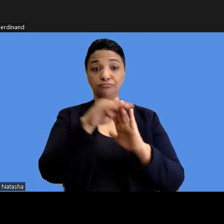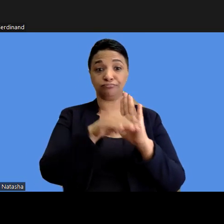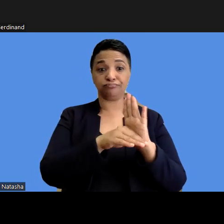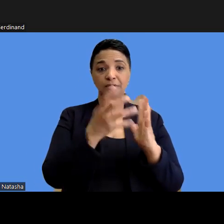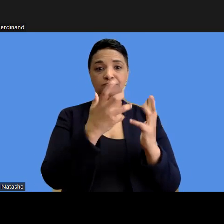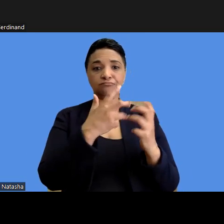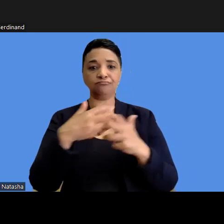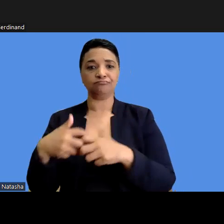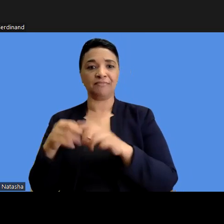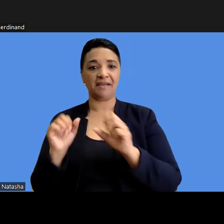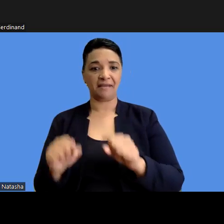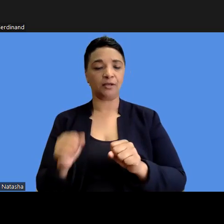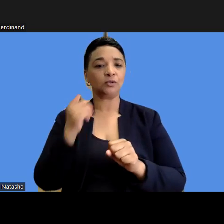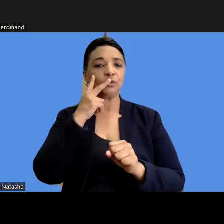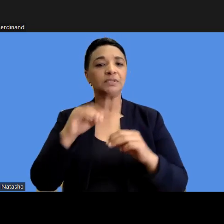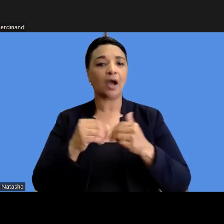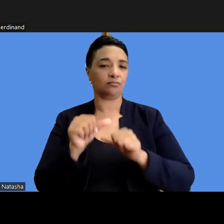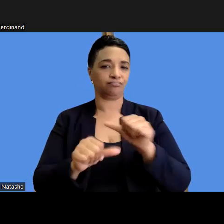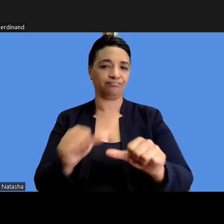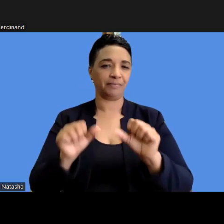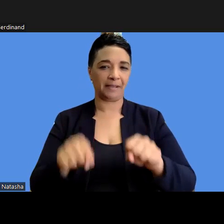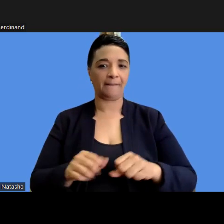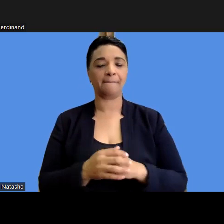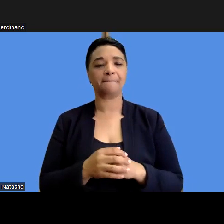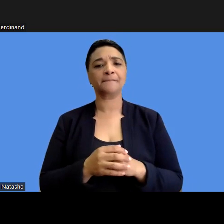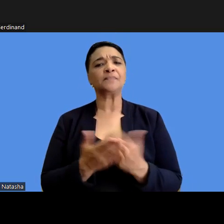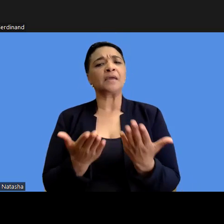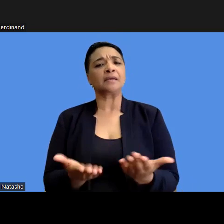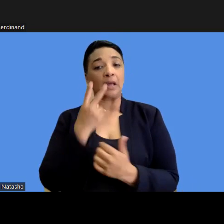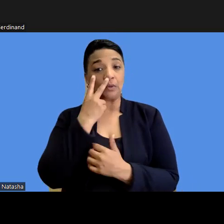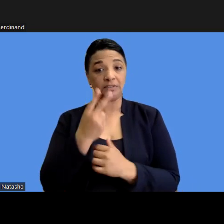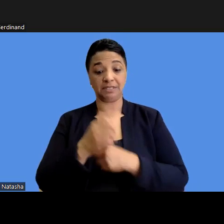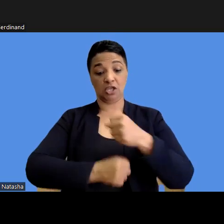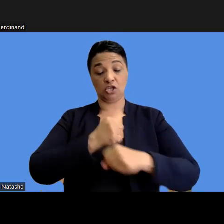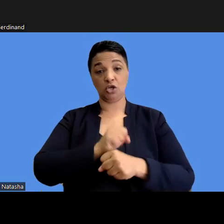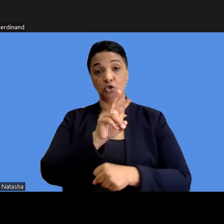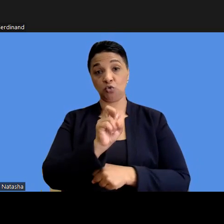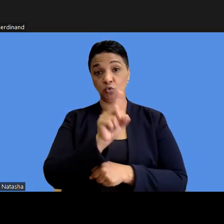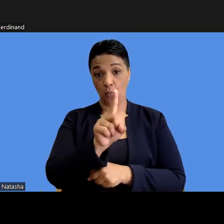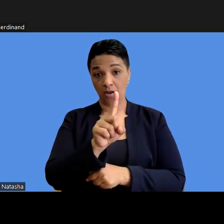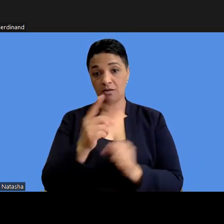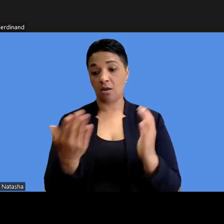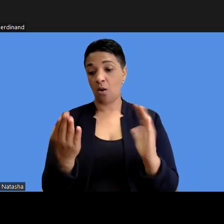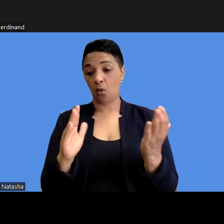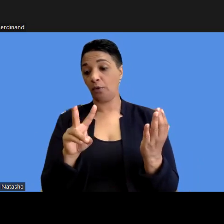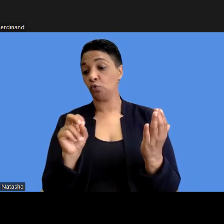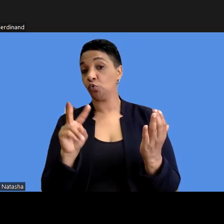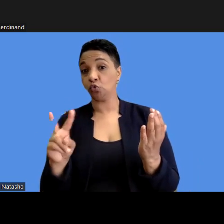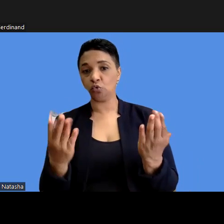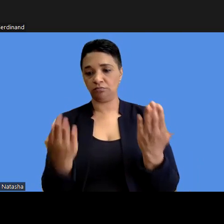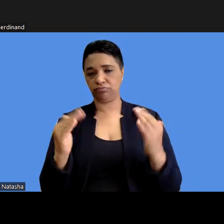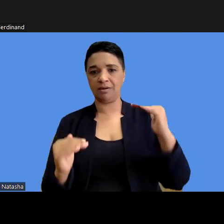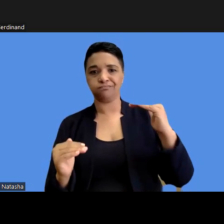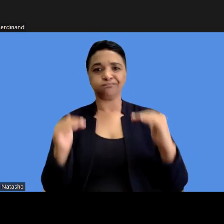to guide their work on this. So comparing from 2021, it was an increase to 80%